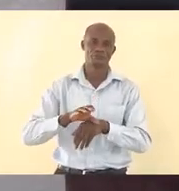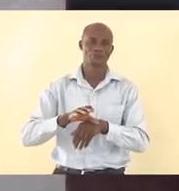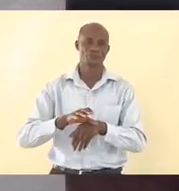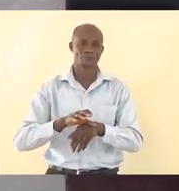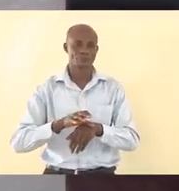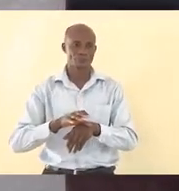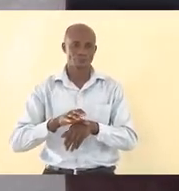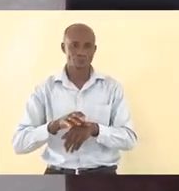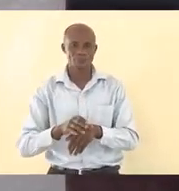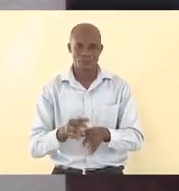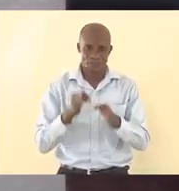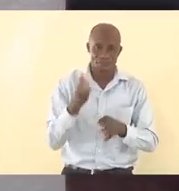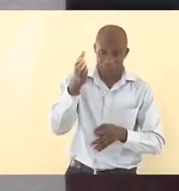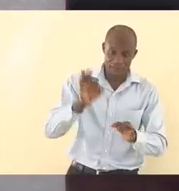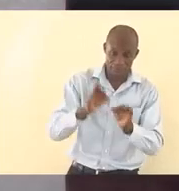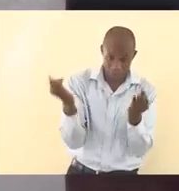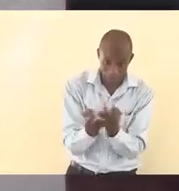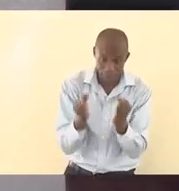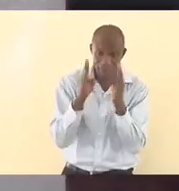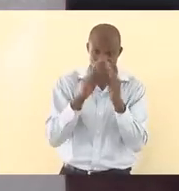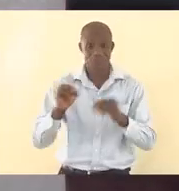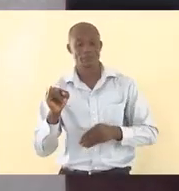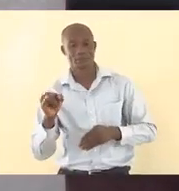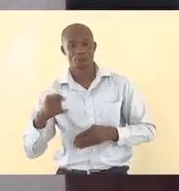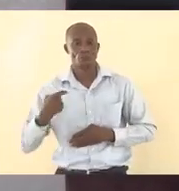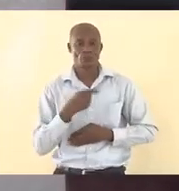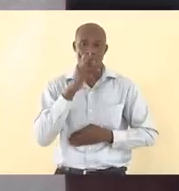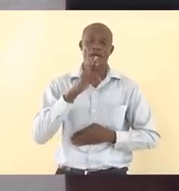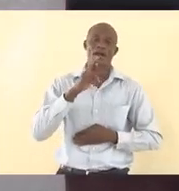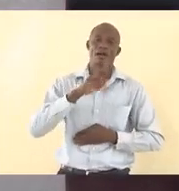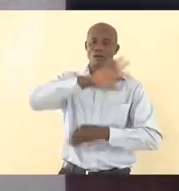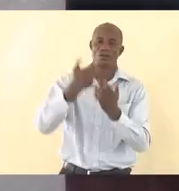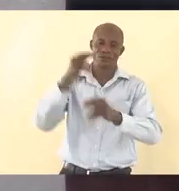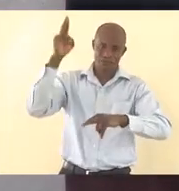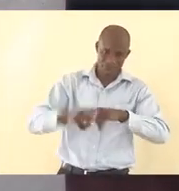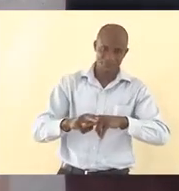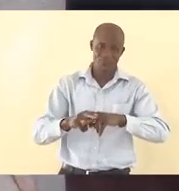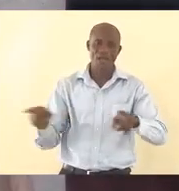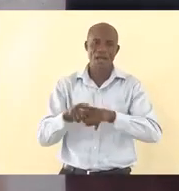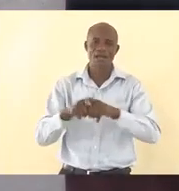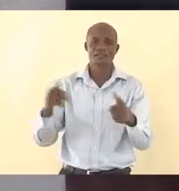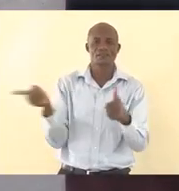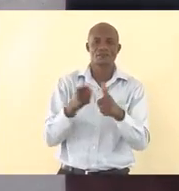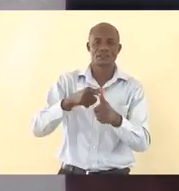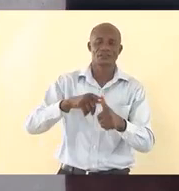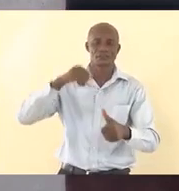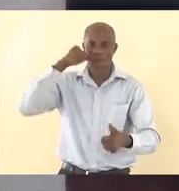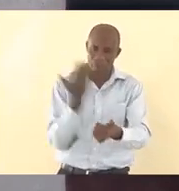If there is a family meeting, we are all seated like what? Firstborn sons and daughters.